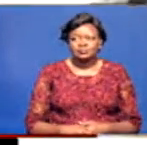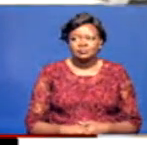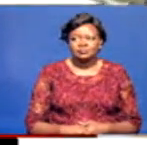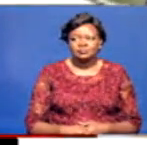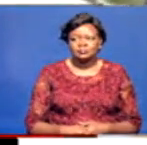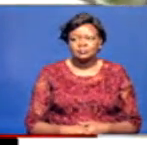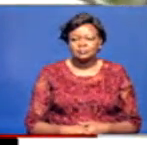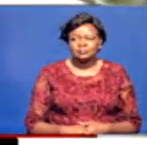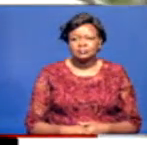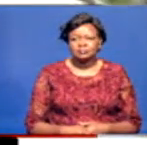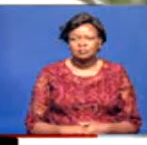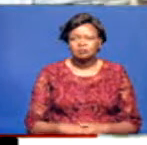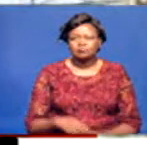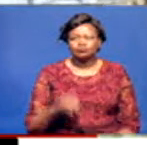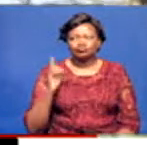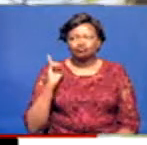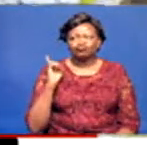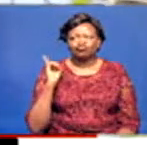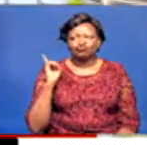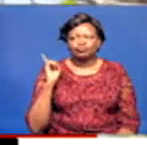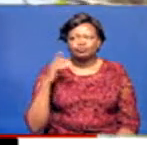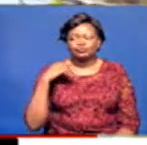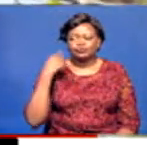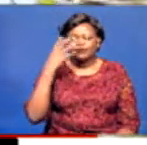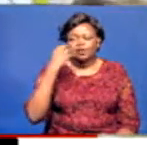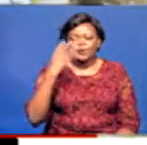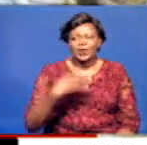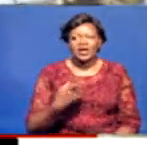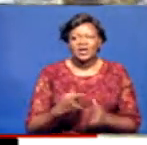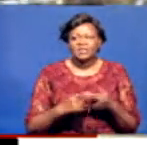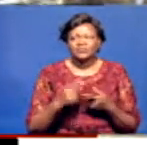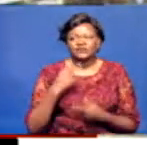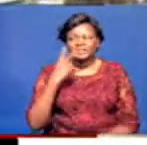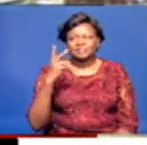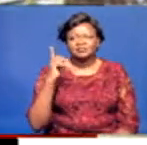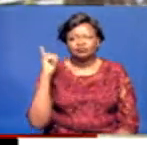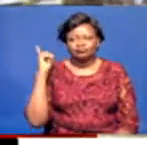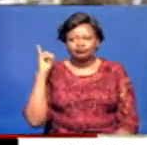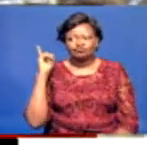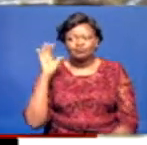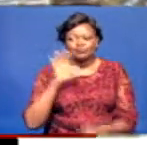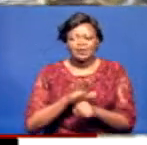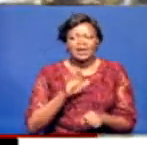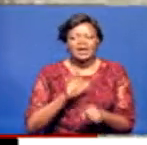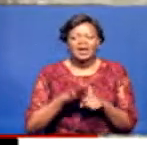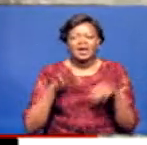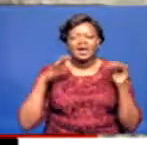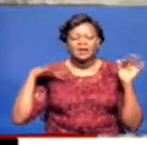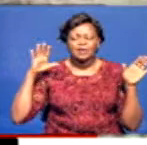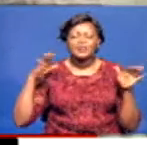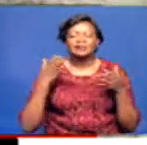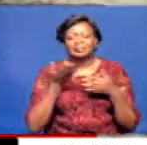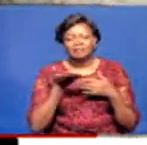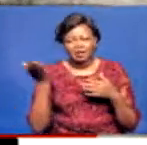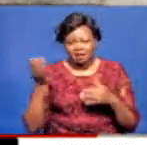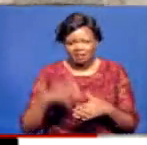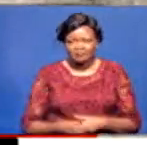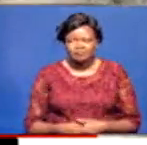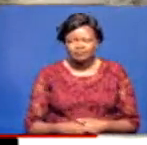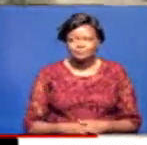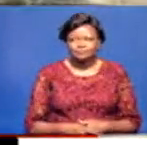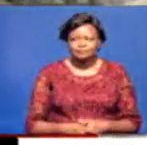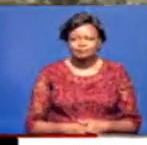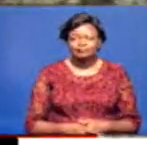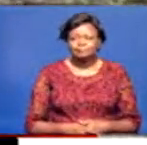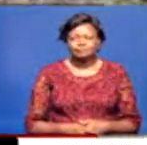Birding is also an attraction. You would spot a number of migratory birds at the Conservancy. The community has